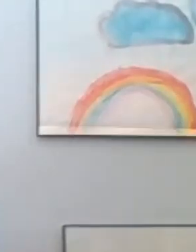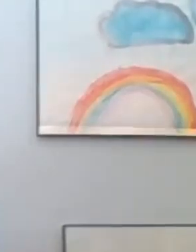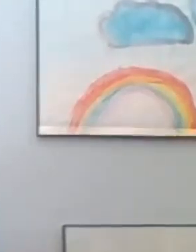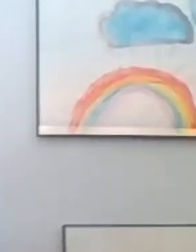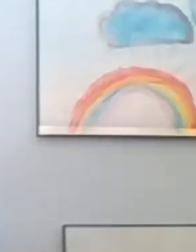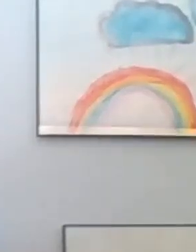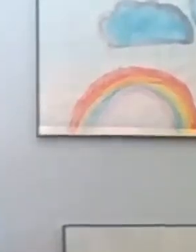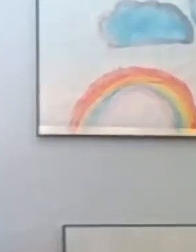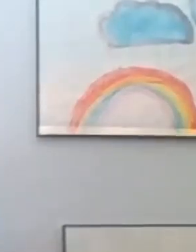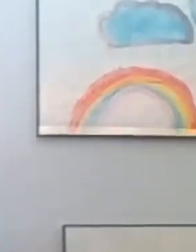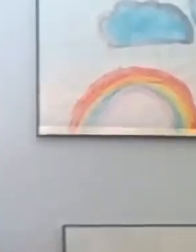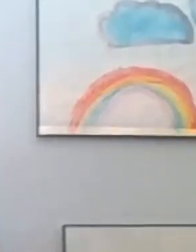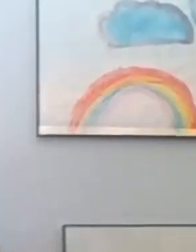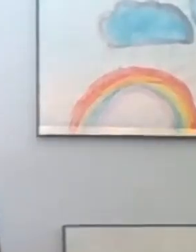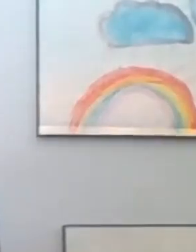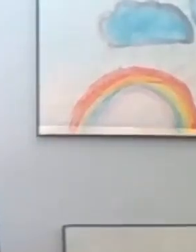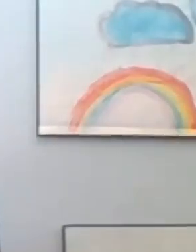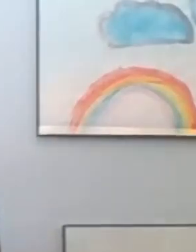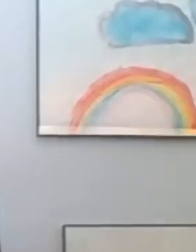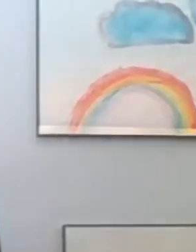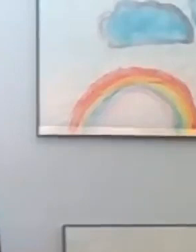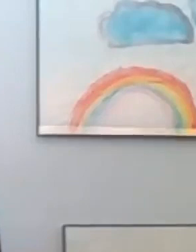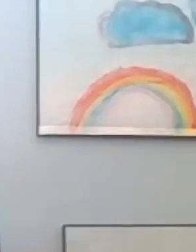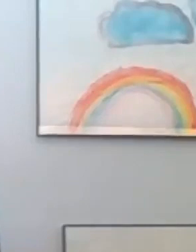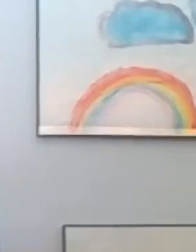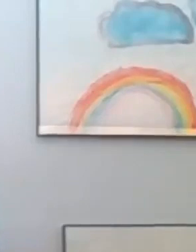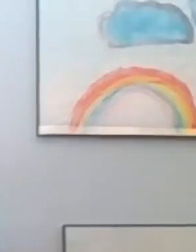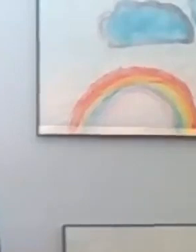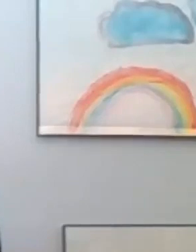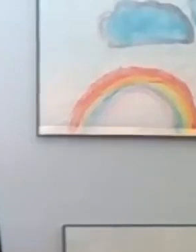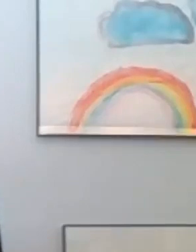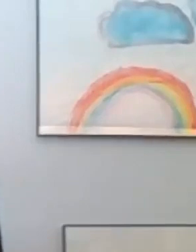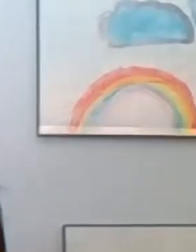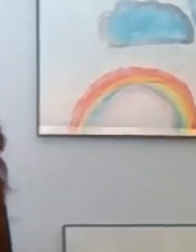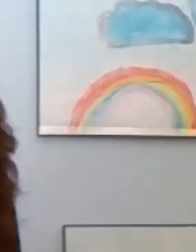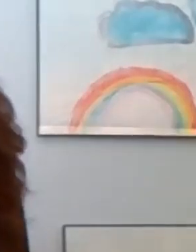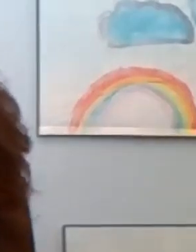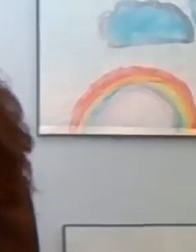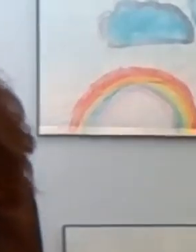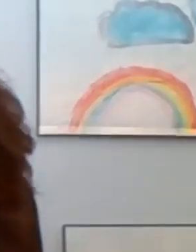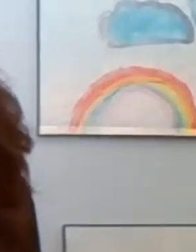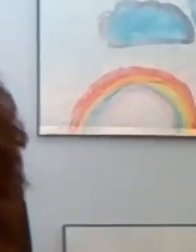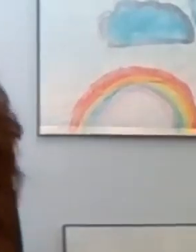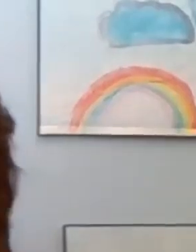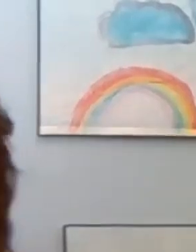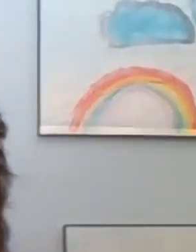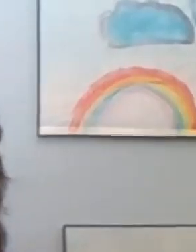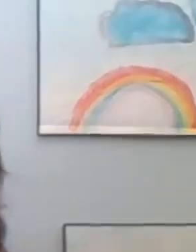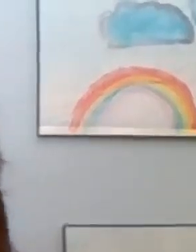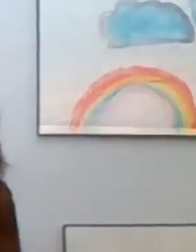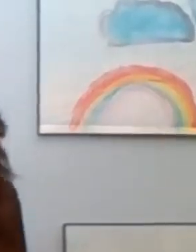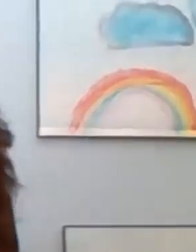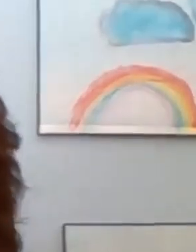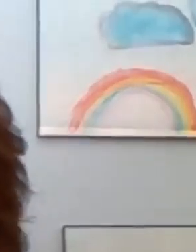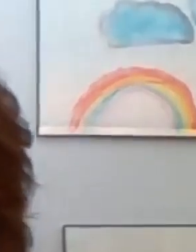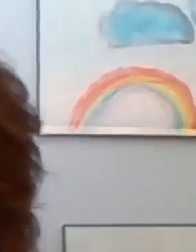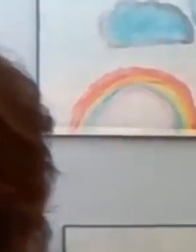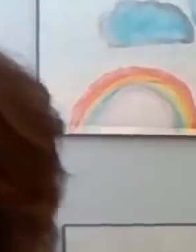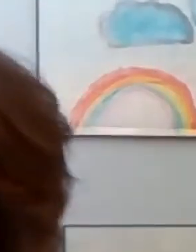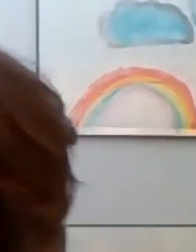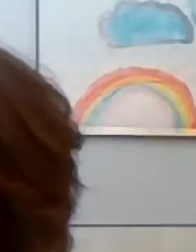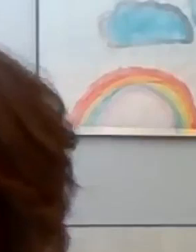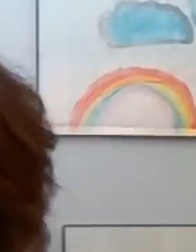drought, wind, rising costs of everything from fuel to feed to fertilizer. And now we are also seeing a rise in